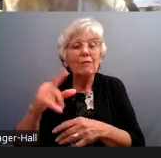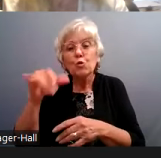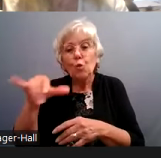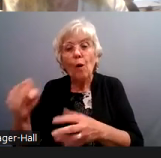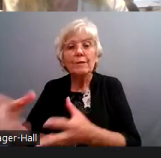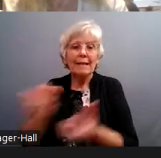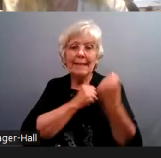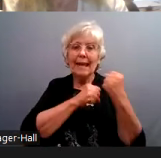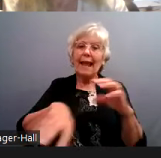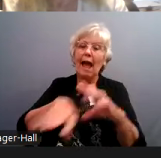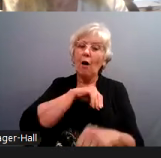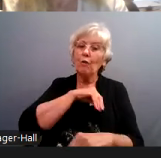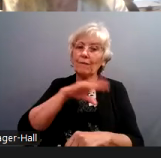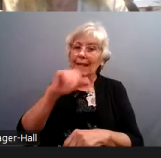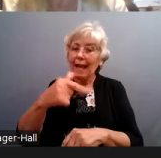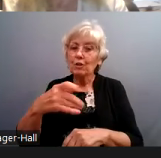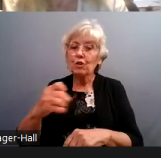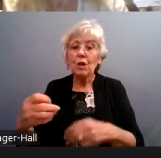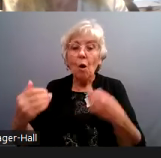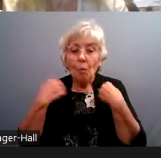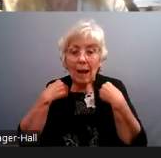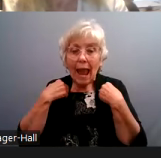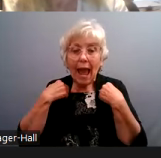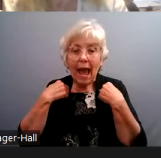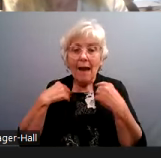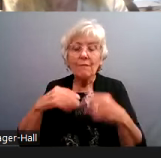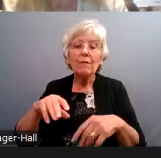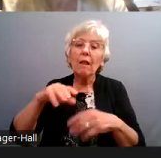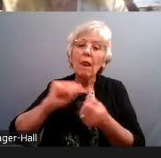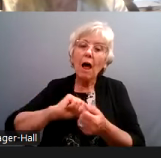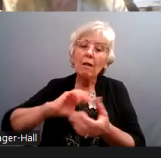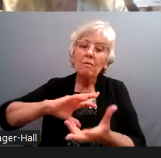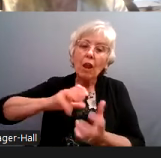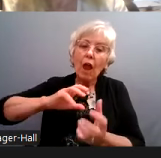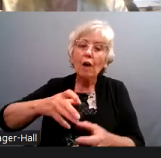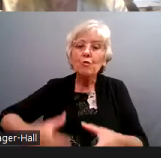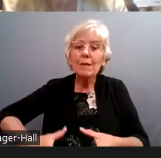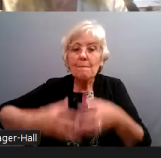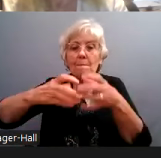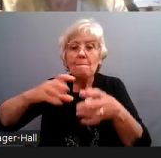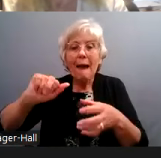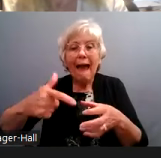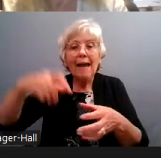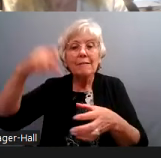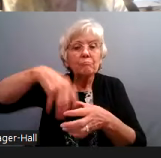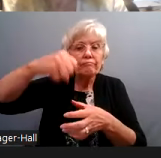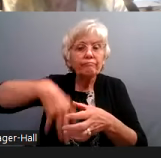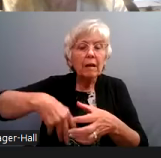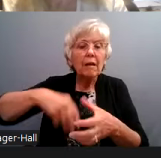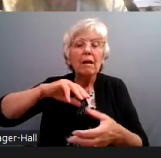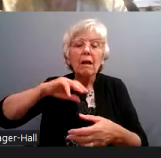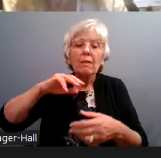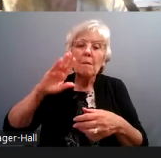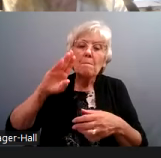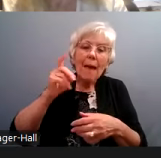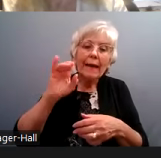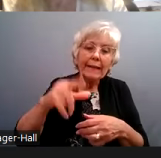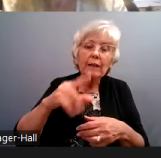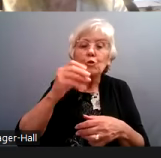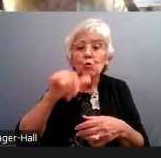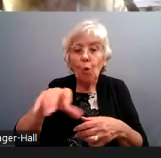have designated laundry bags for beddings and toys. And once those bags are